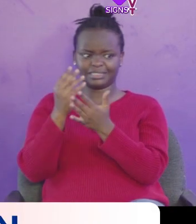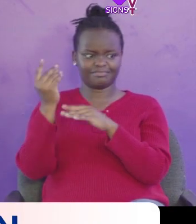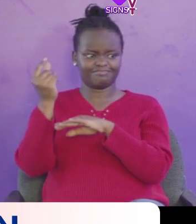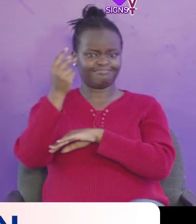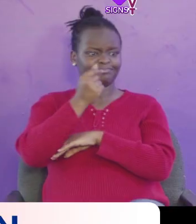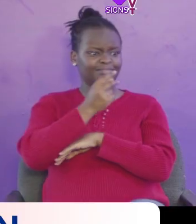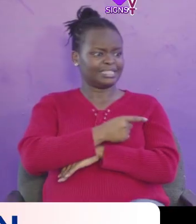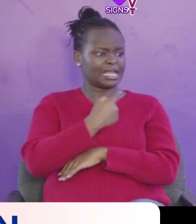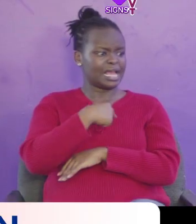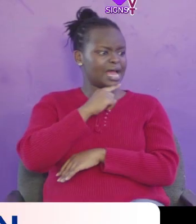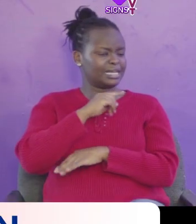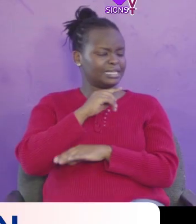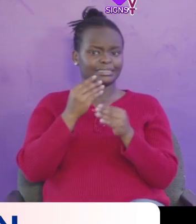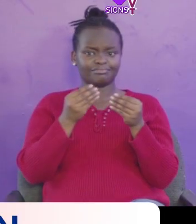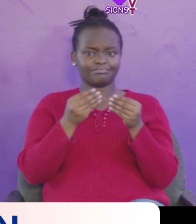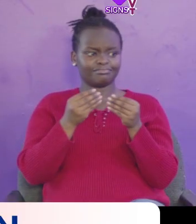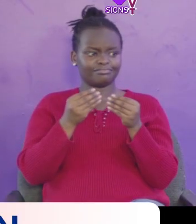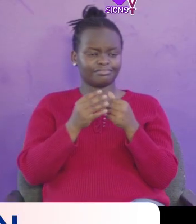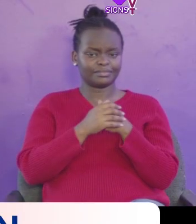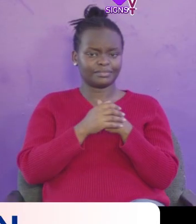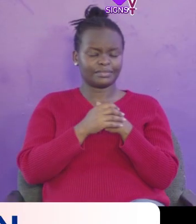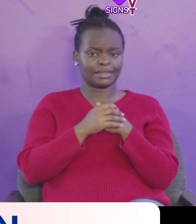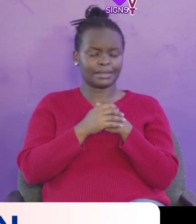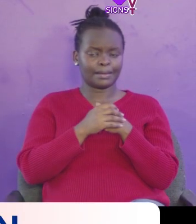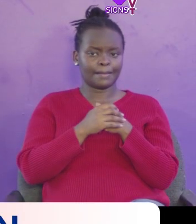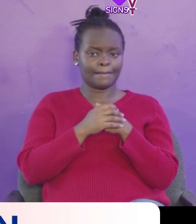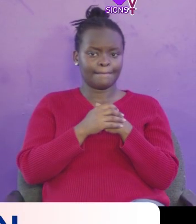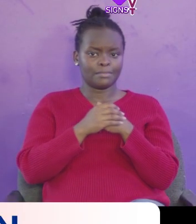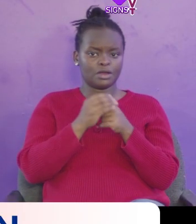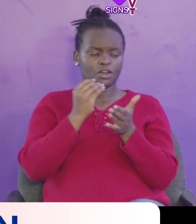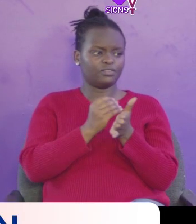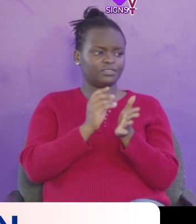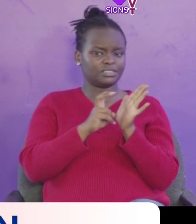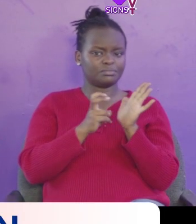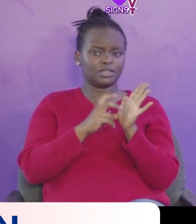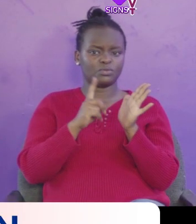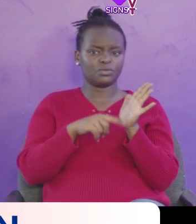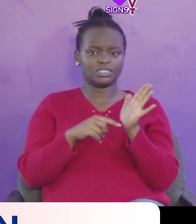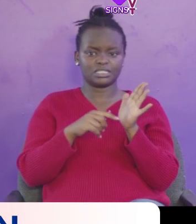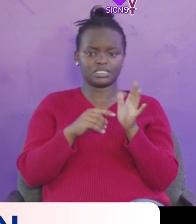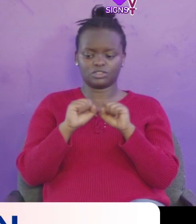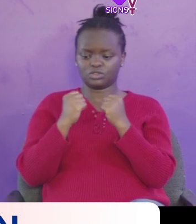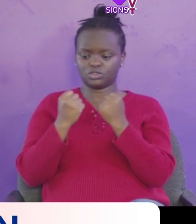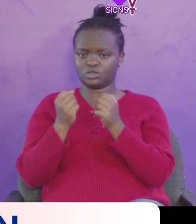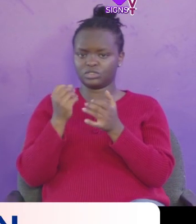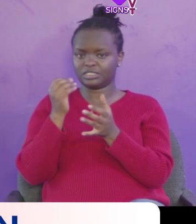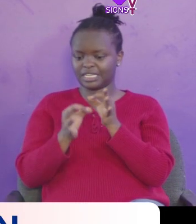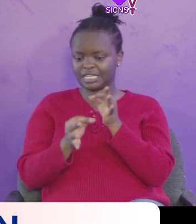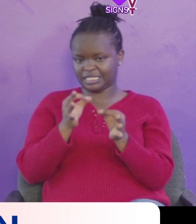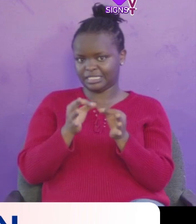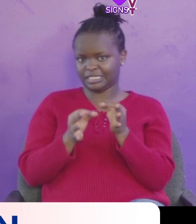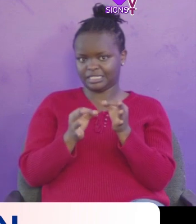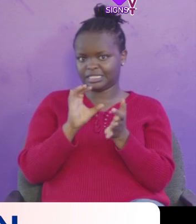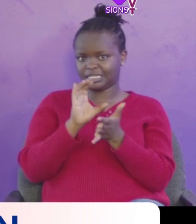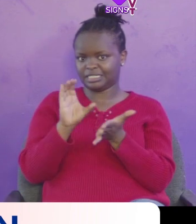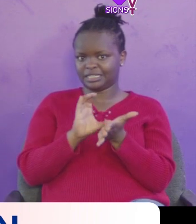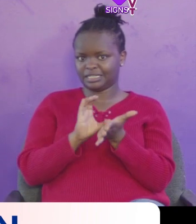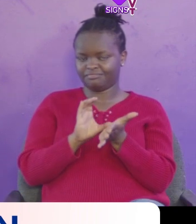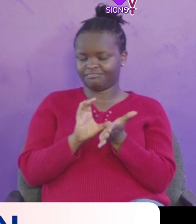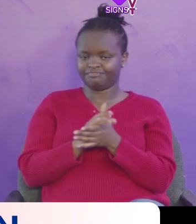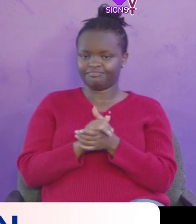not break. Actually, we did not break. Okay, ukisema kwa ofisi unamaanisha the social justice. We have our office. We did not break